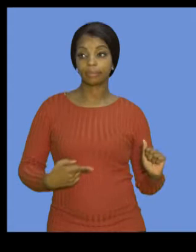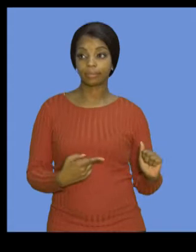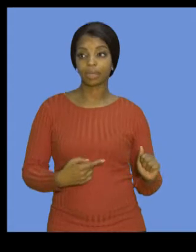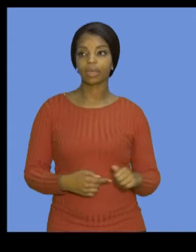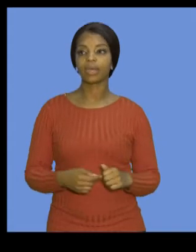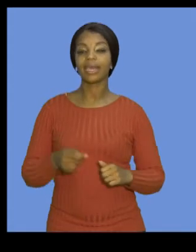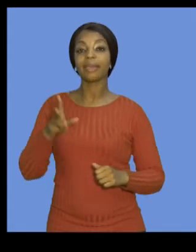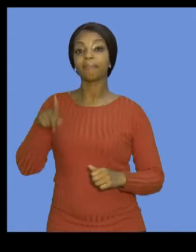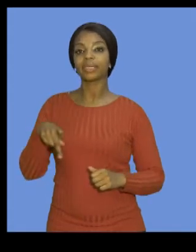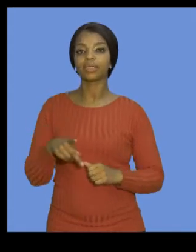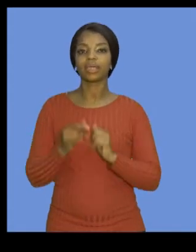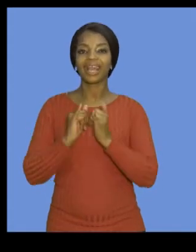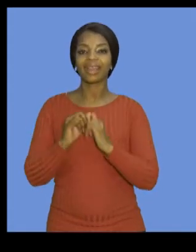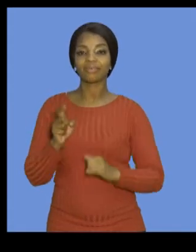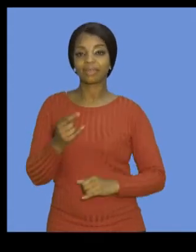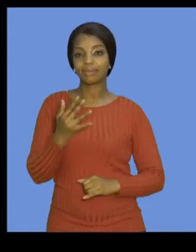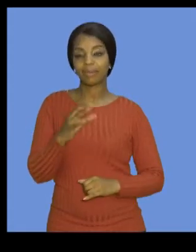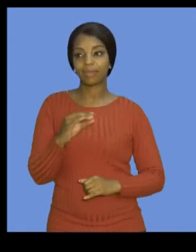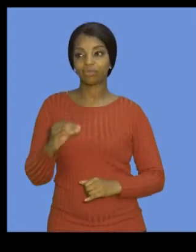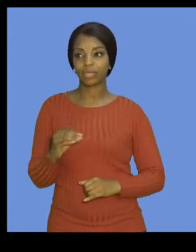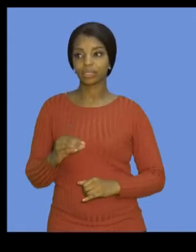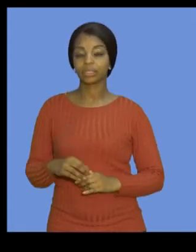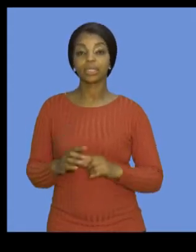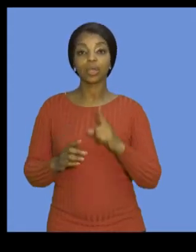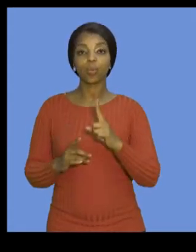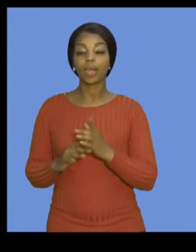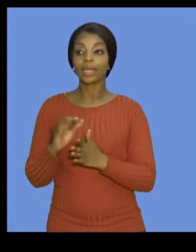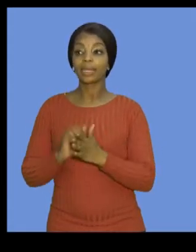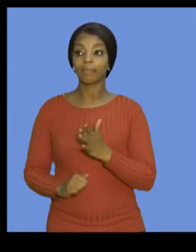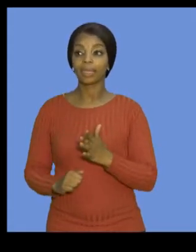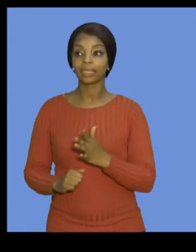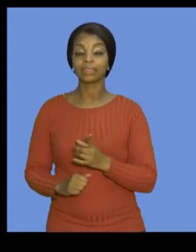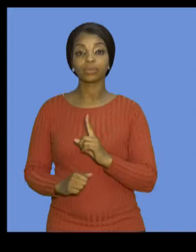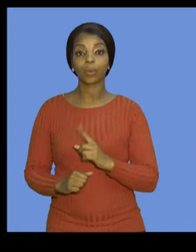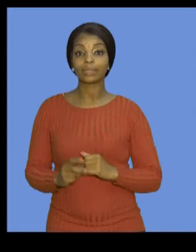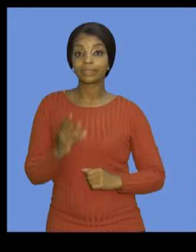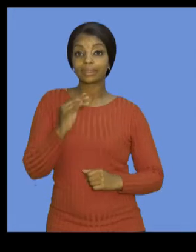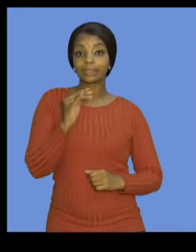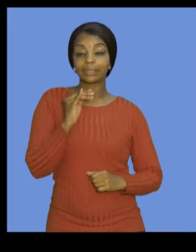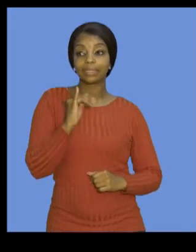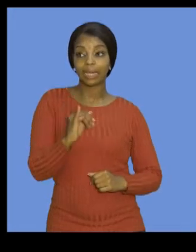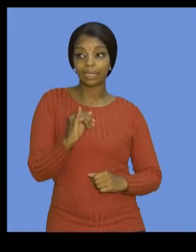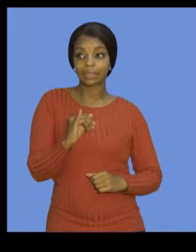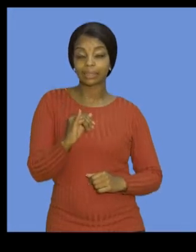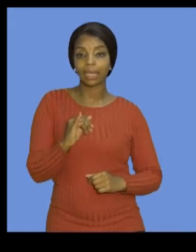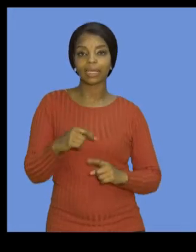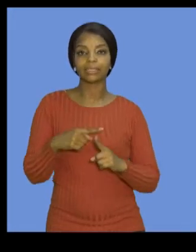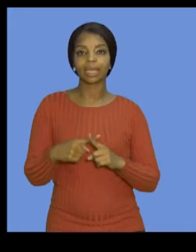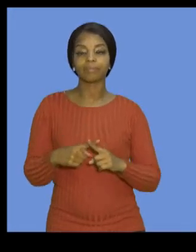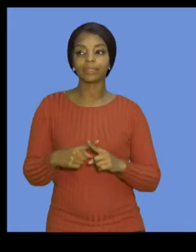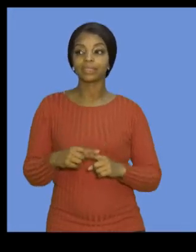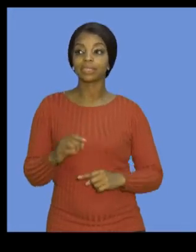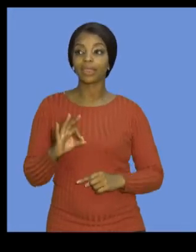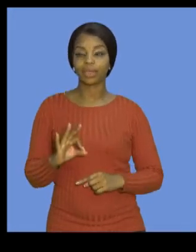11,500 into 1 minus, I'm looking for the I, multiply this by the